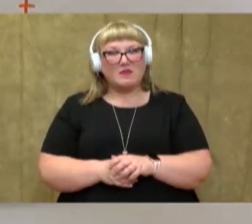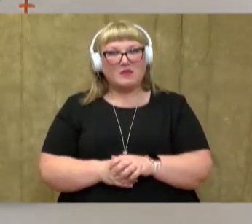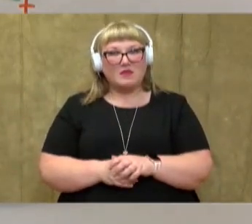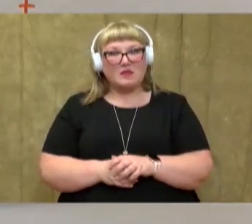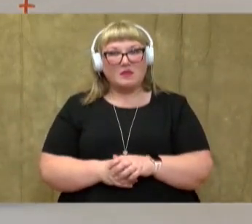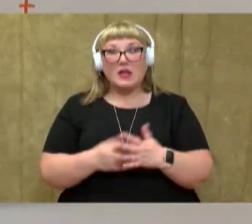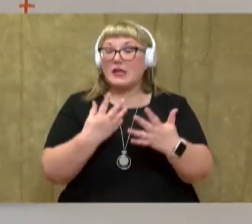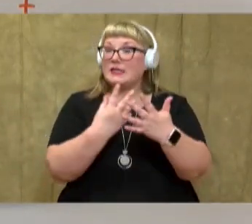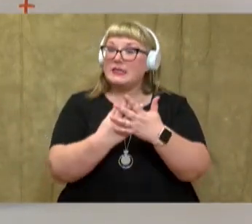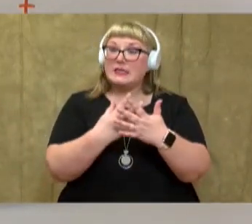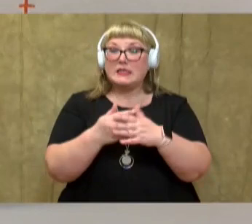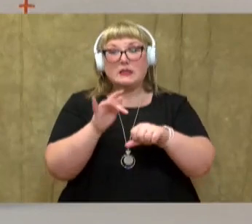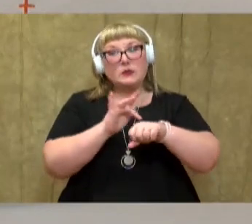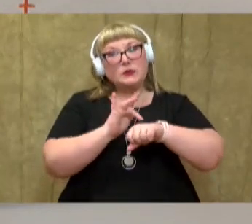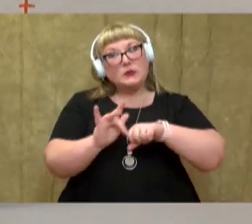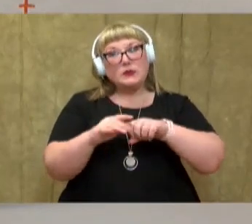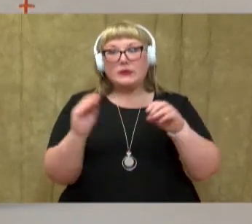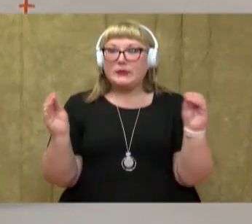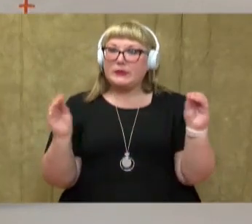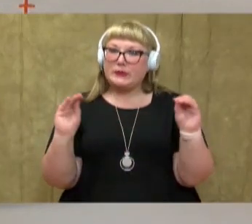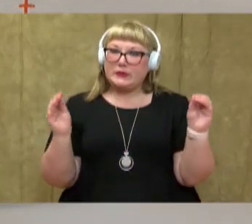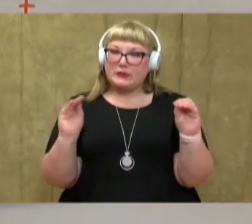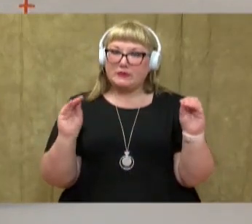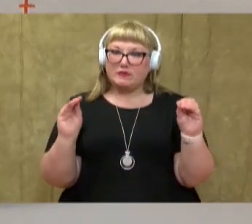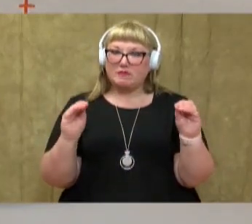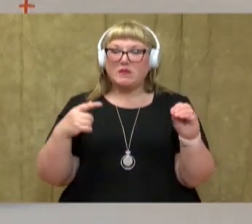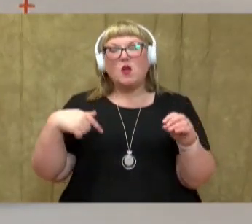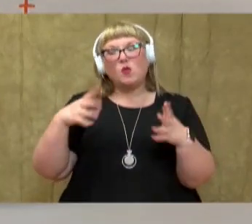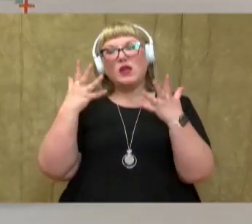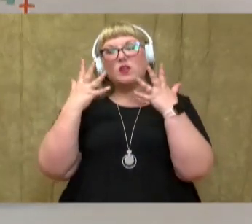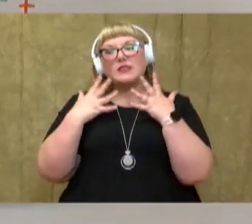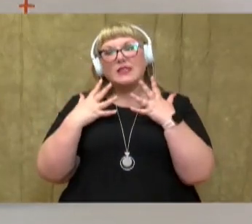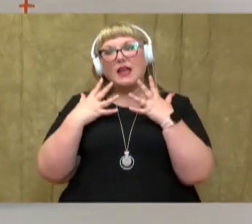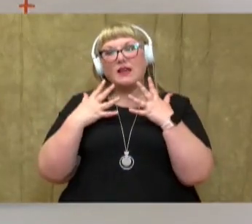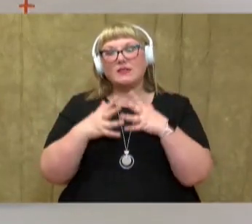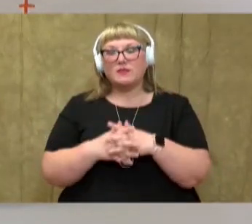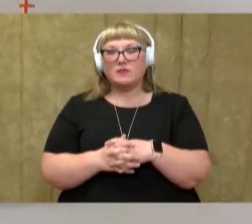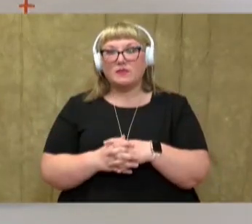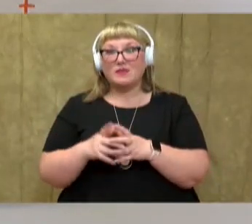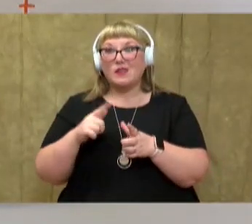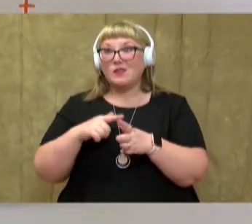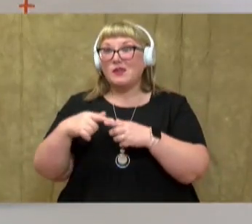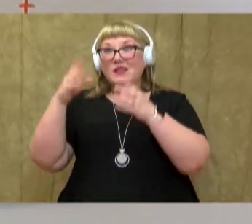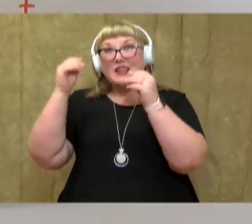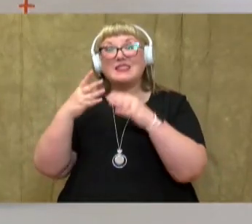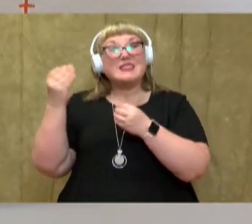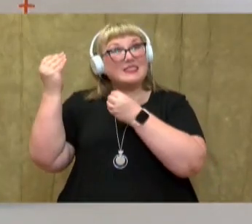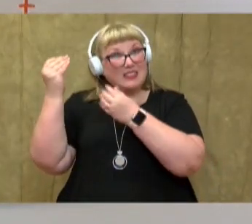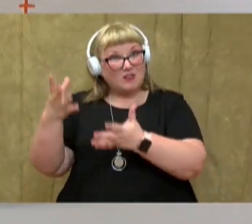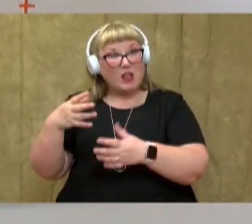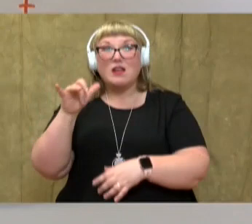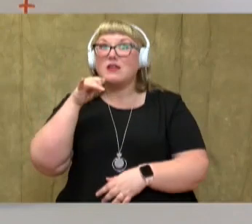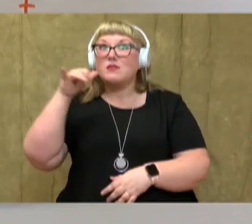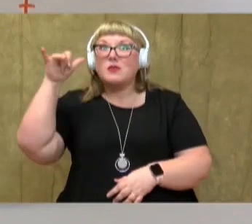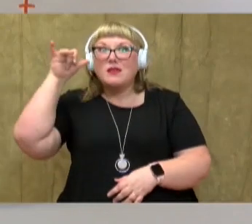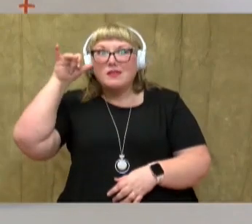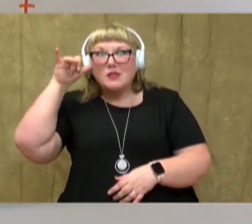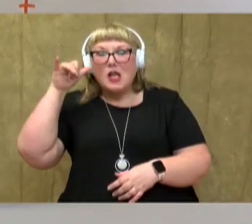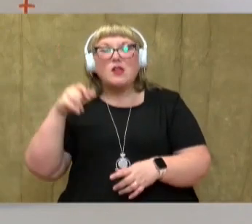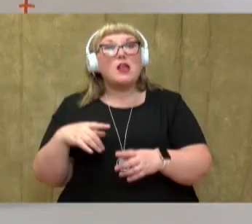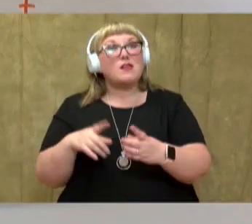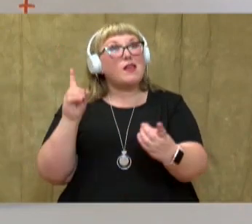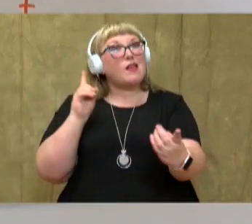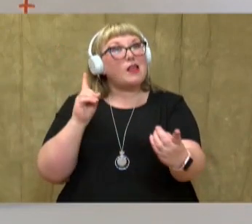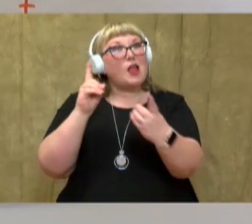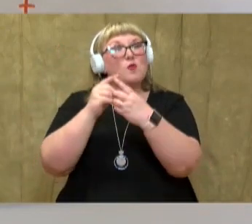The cage looks very empty, and we are kind of sad. Then our teacher tells us that yesterday he met a